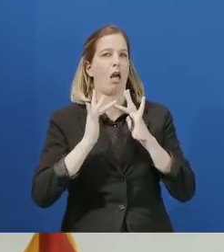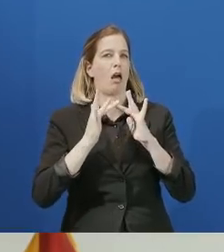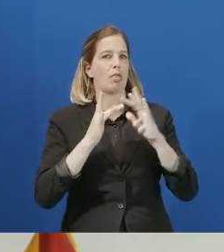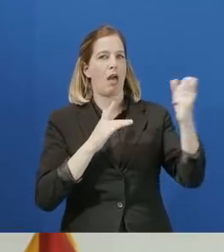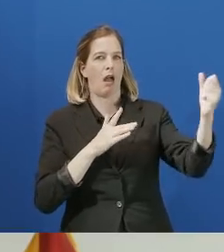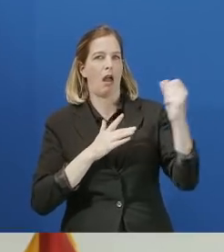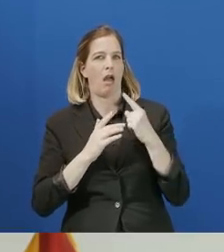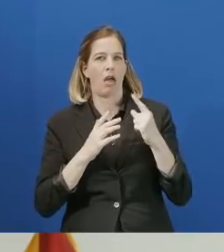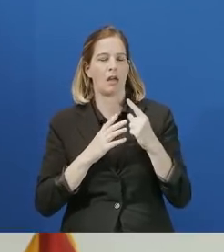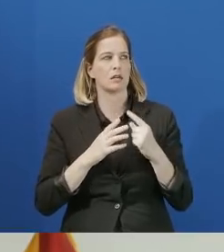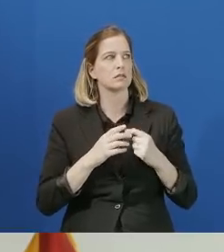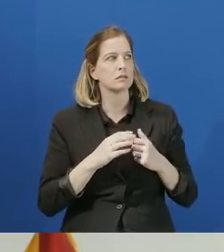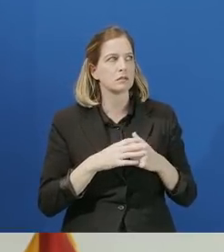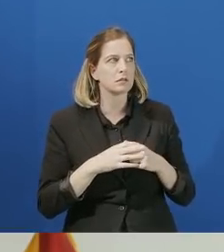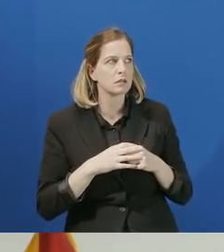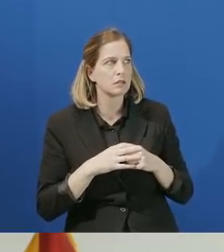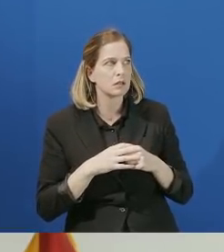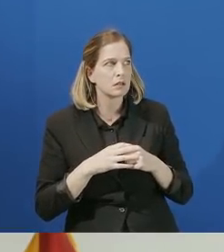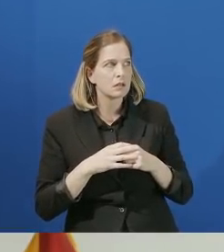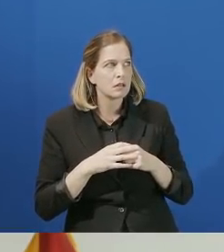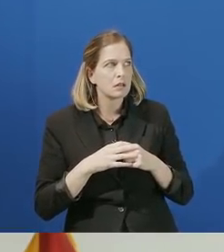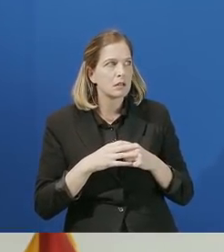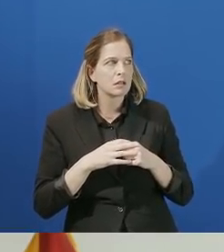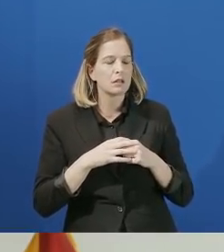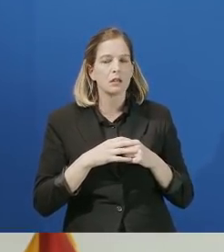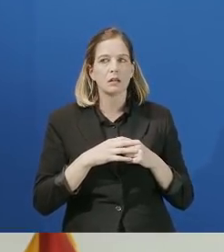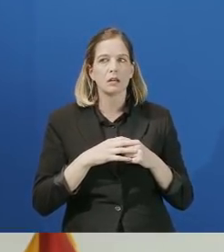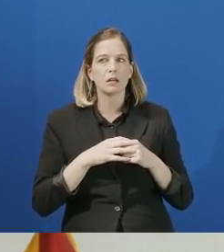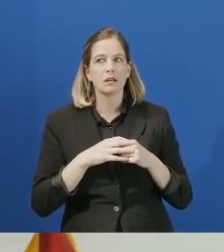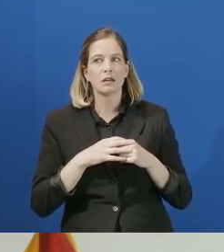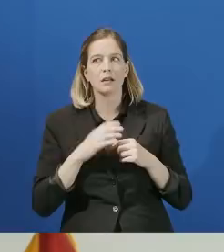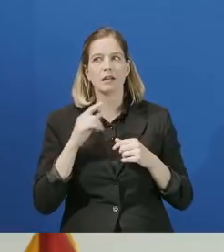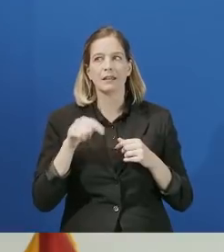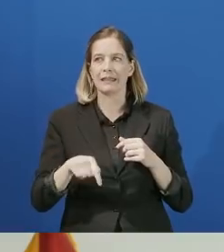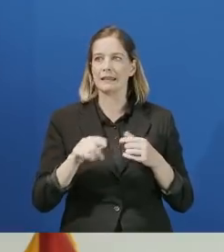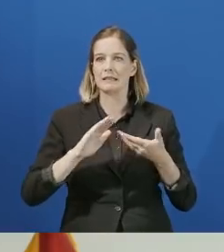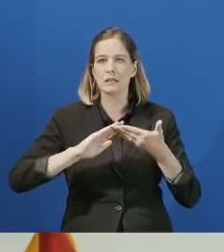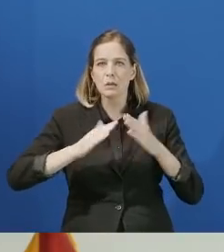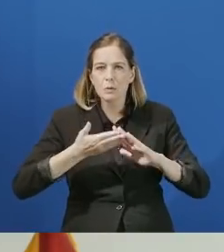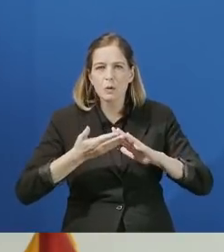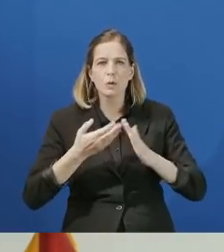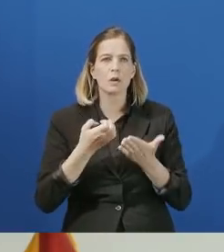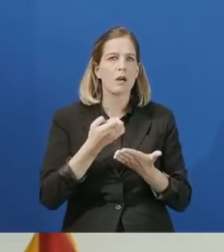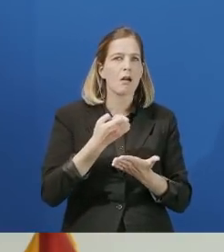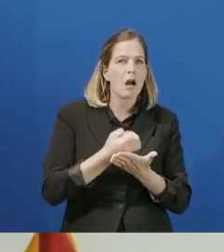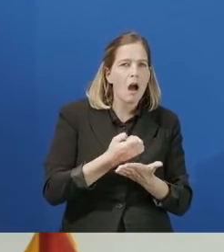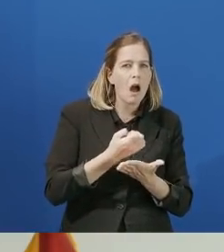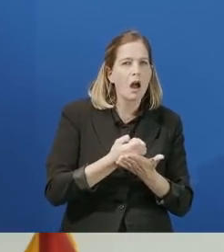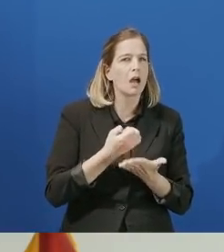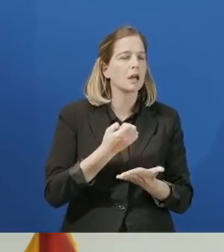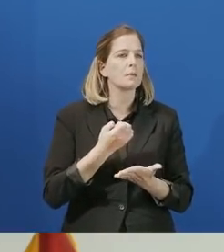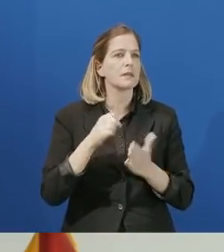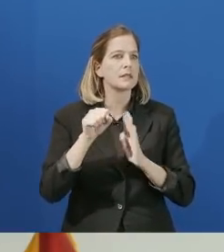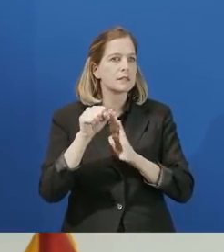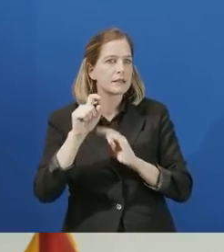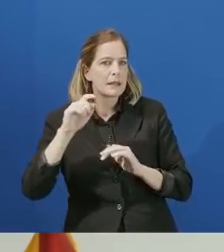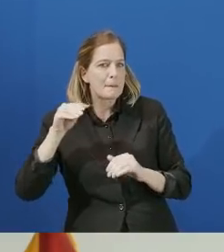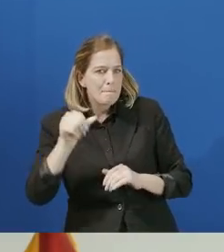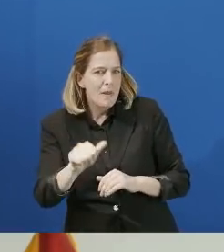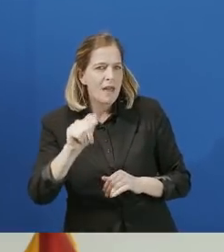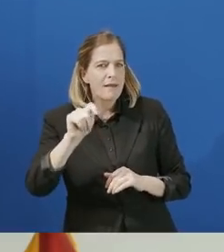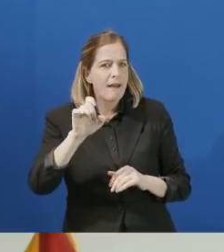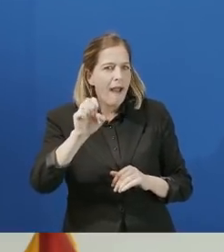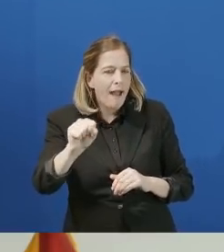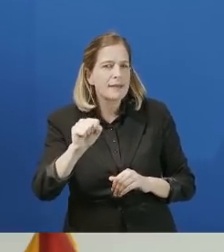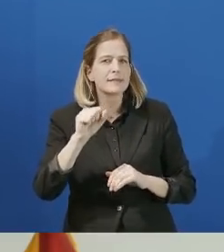before about undocumented people and the importance of this community in our economy. They pay taxes, they are part of our economy, but they